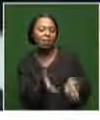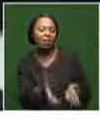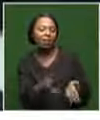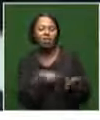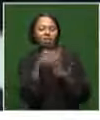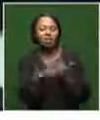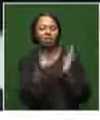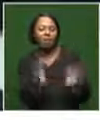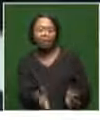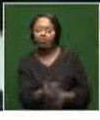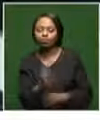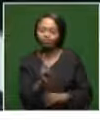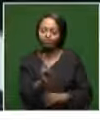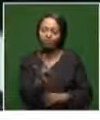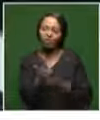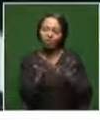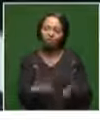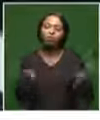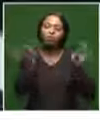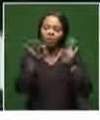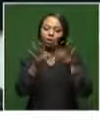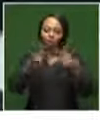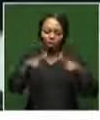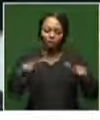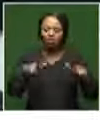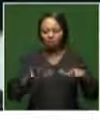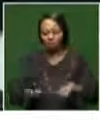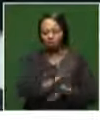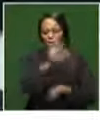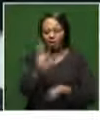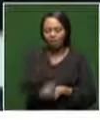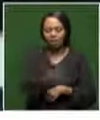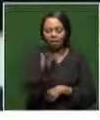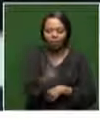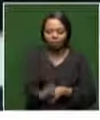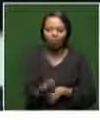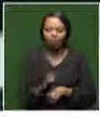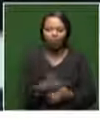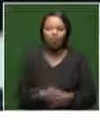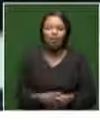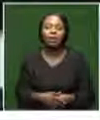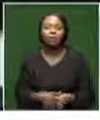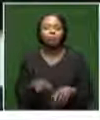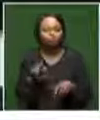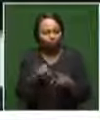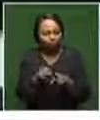that are drawings and all that. So languages literature is quite important also, and making use of it